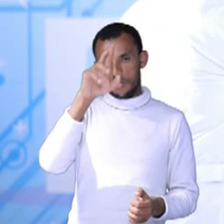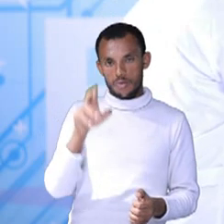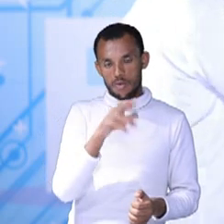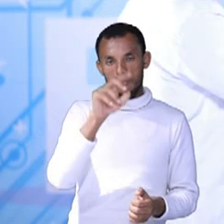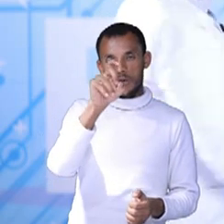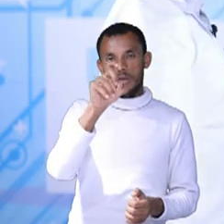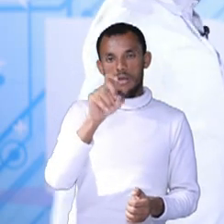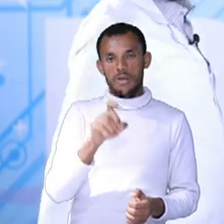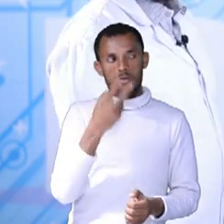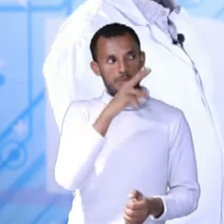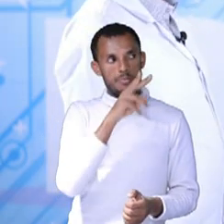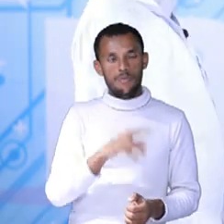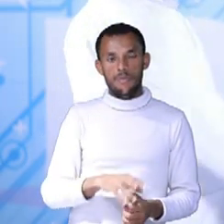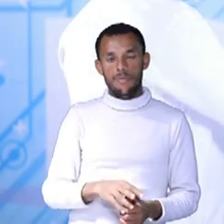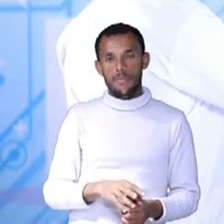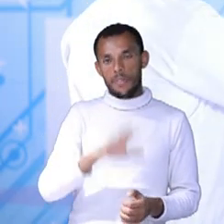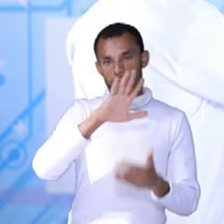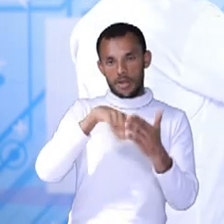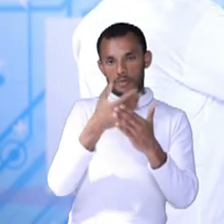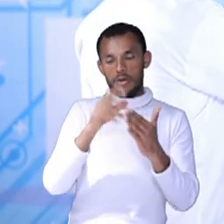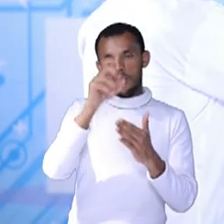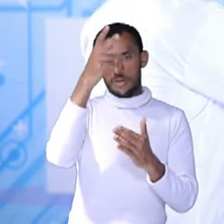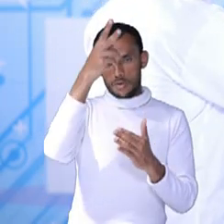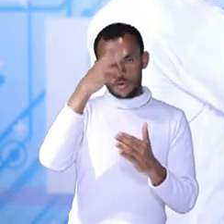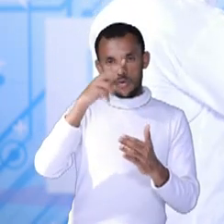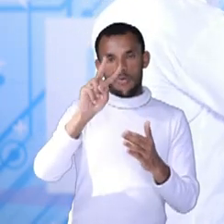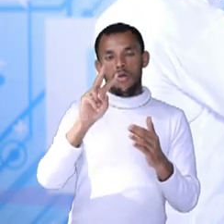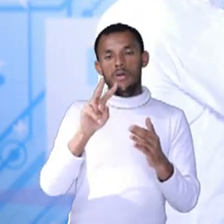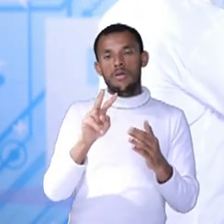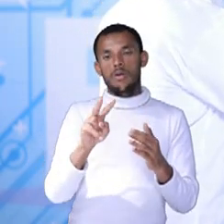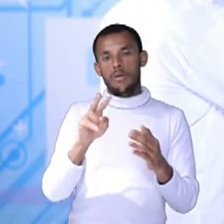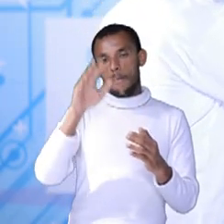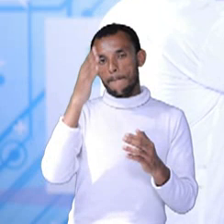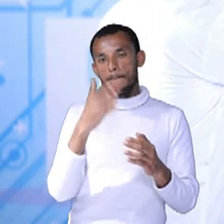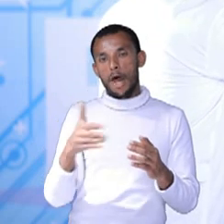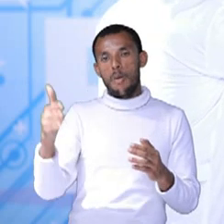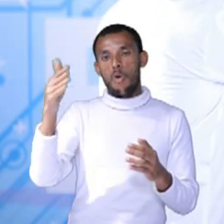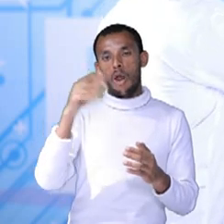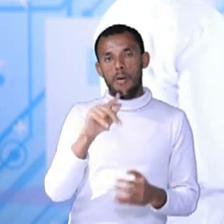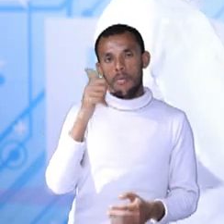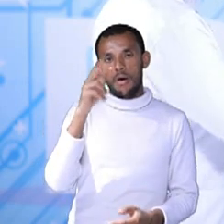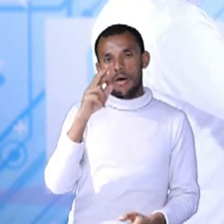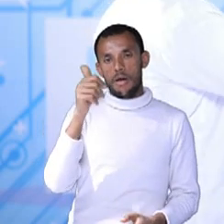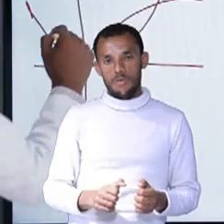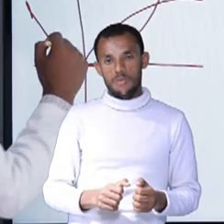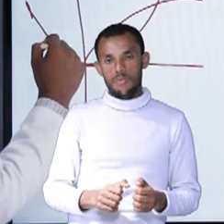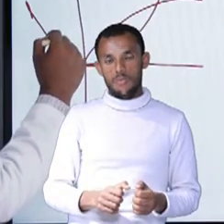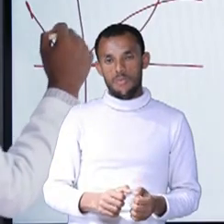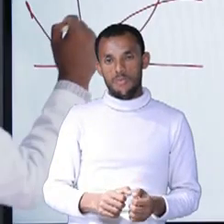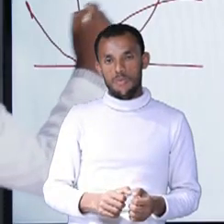of x at this one. The graph of x squared is it's a parabola. This it